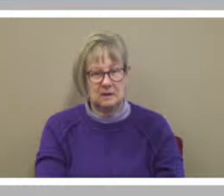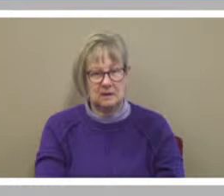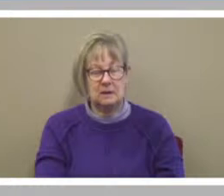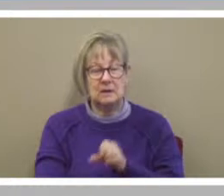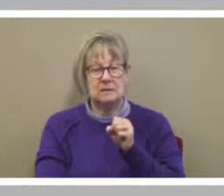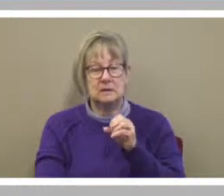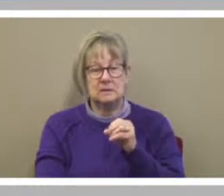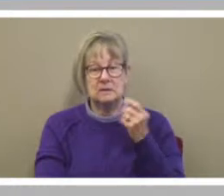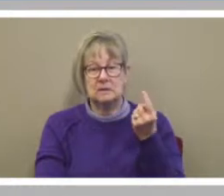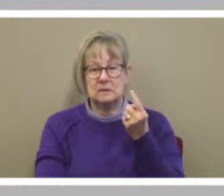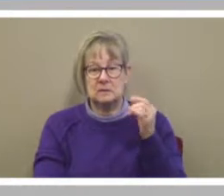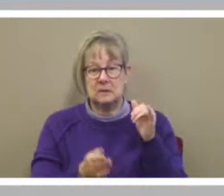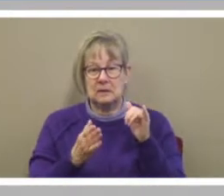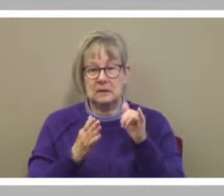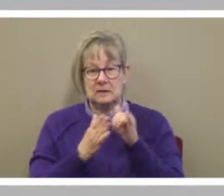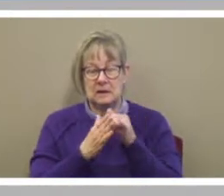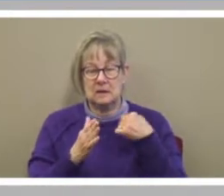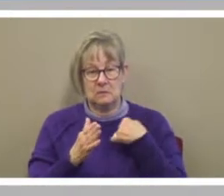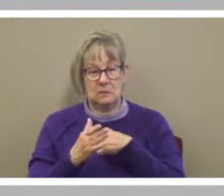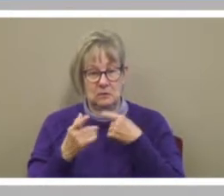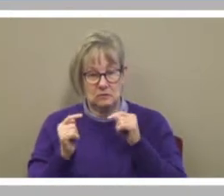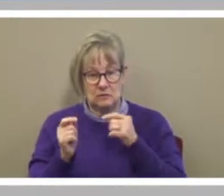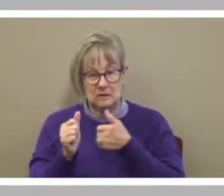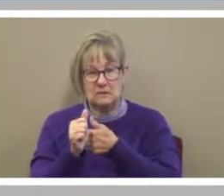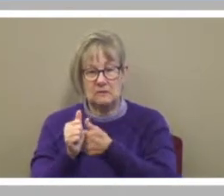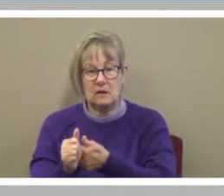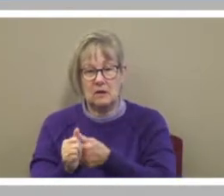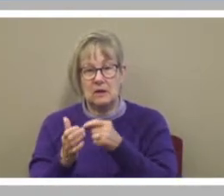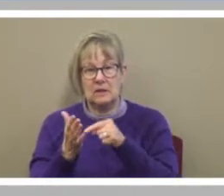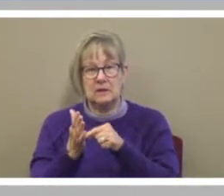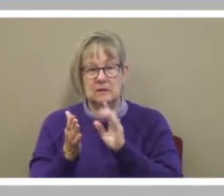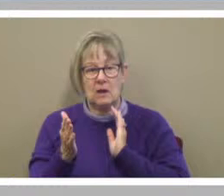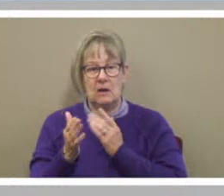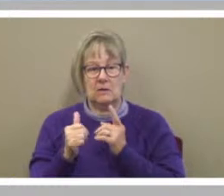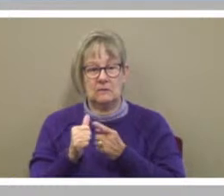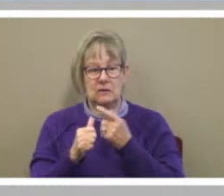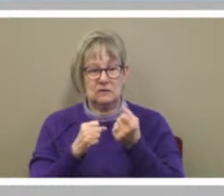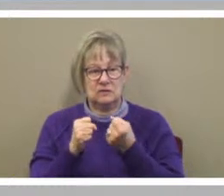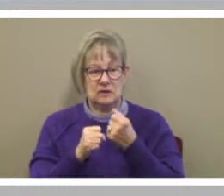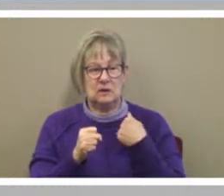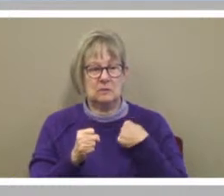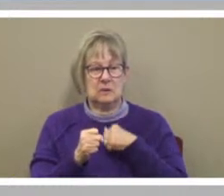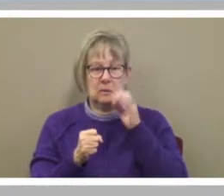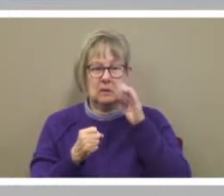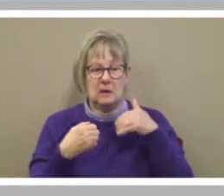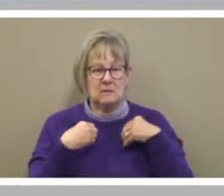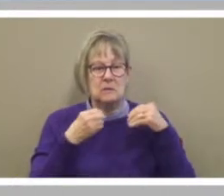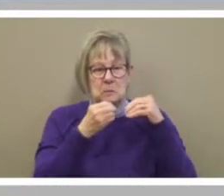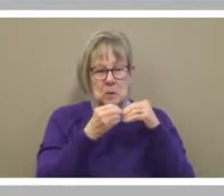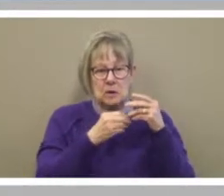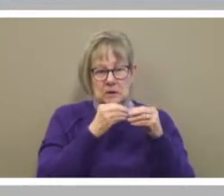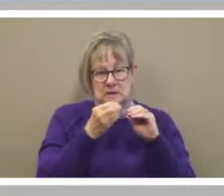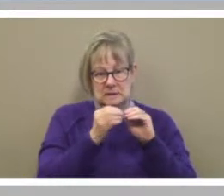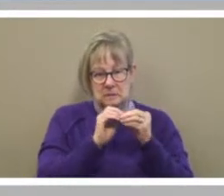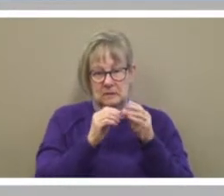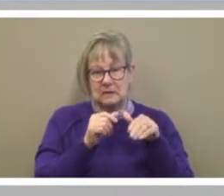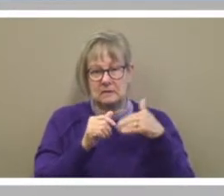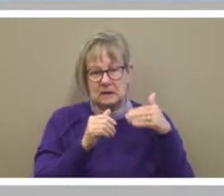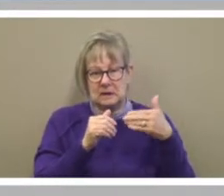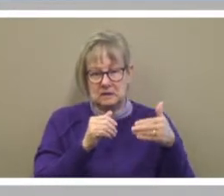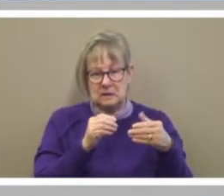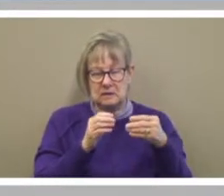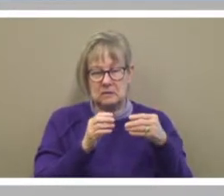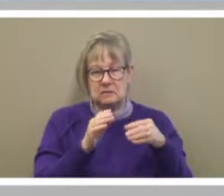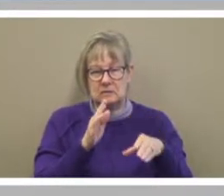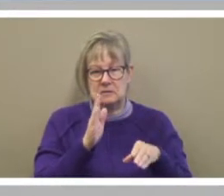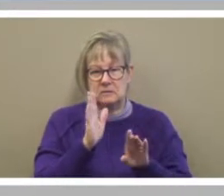So something that, you know, we're trying to track, and, you know, this is our first year, and we'll have more numbers as we continue to roll out more meters. But this is